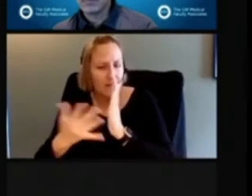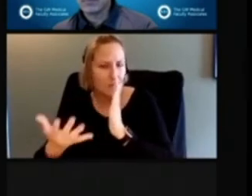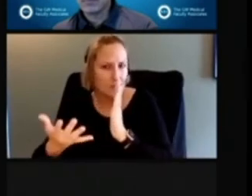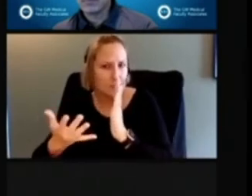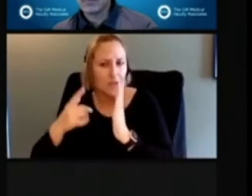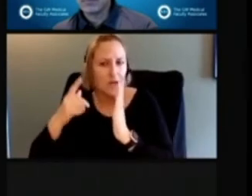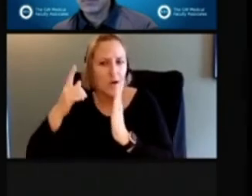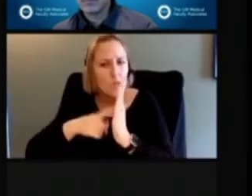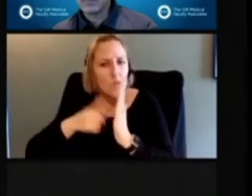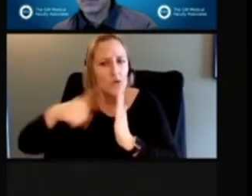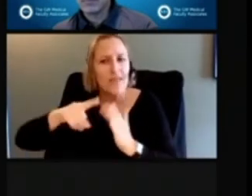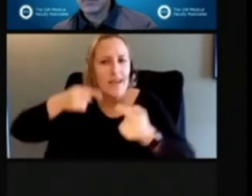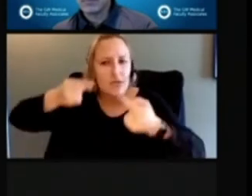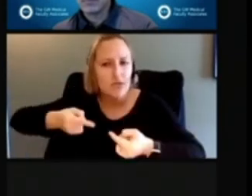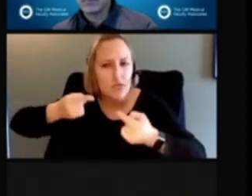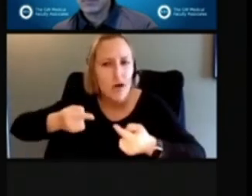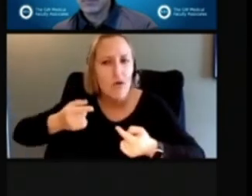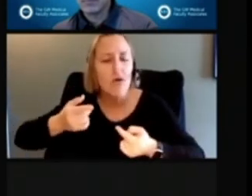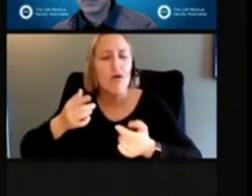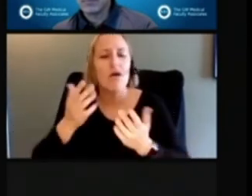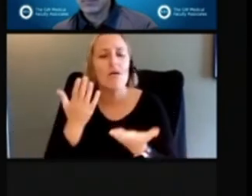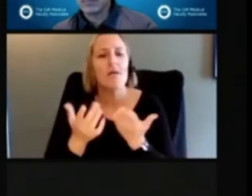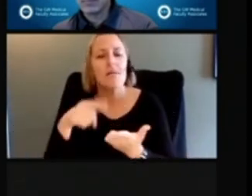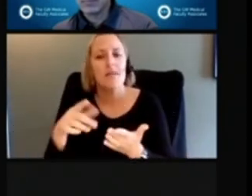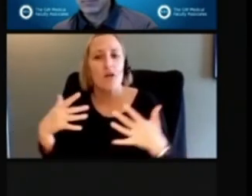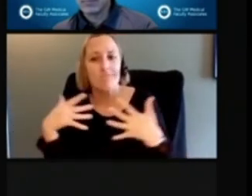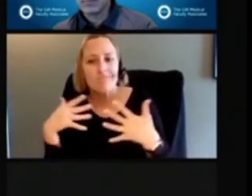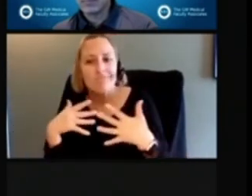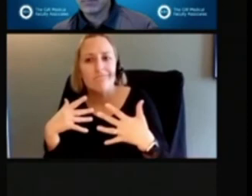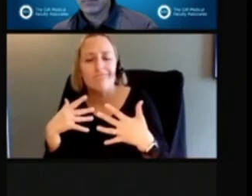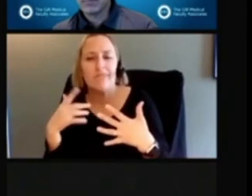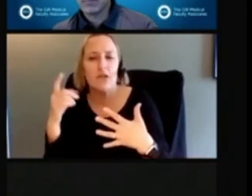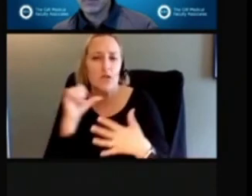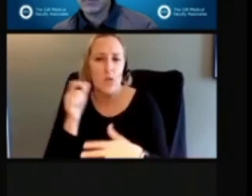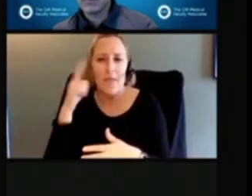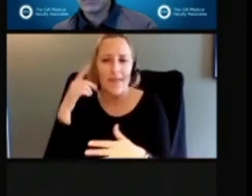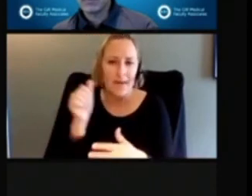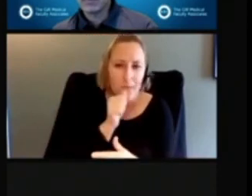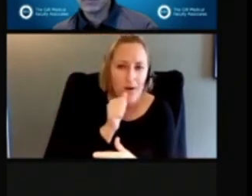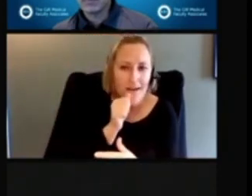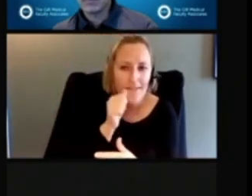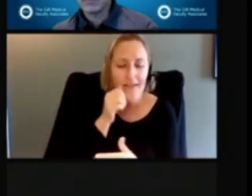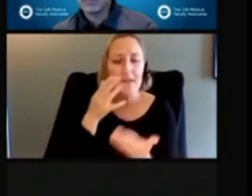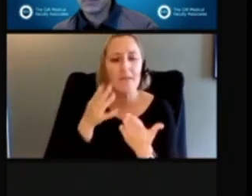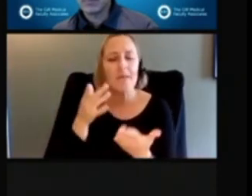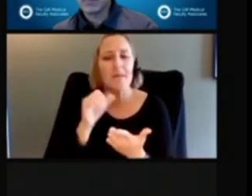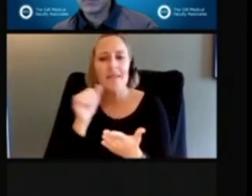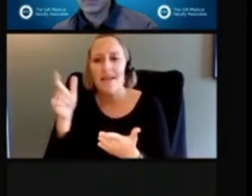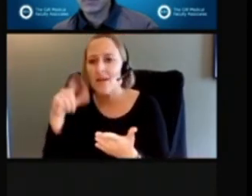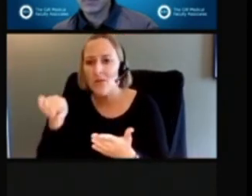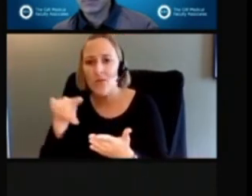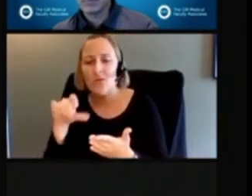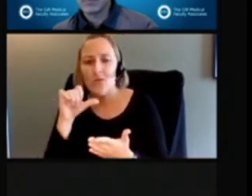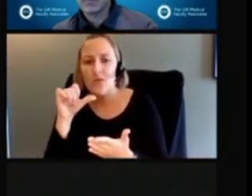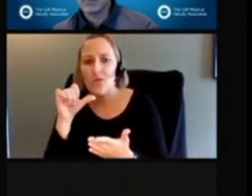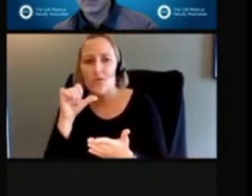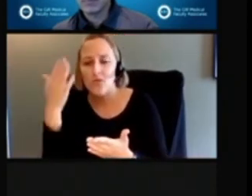it, fear of privacy? Is it just not knowing how to use it? Is it not being able to pay for it,